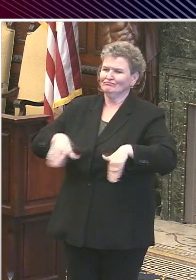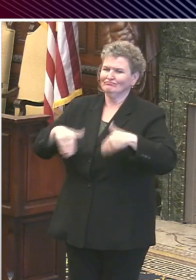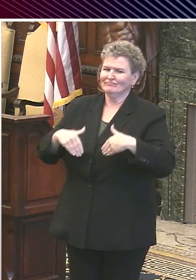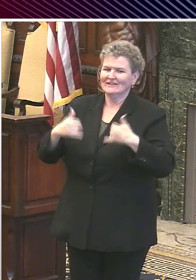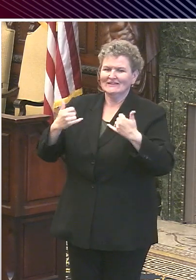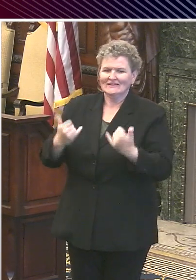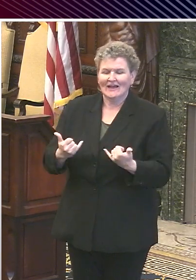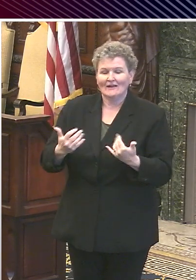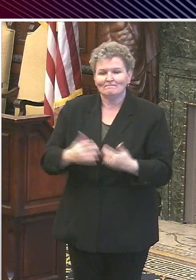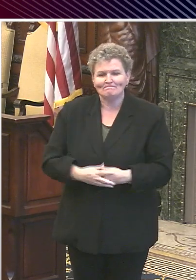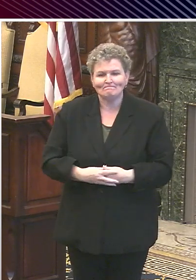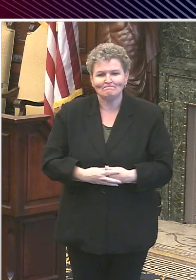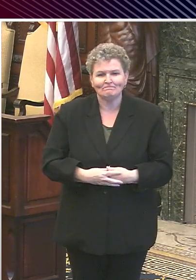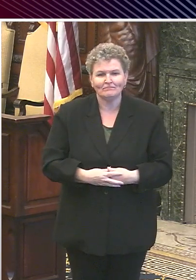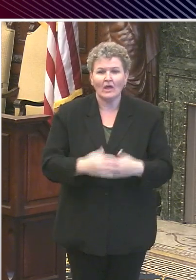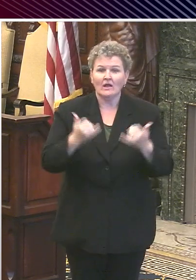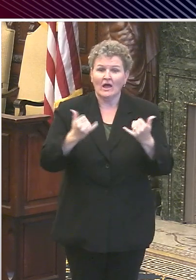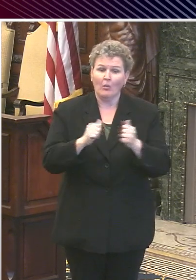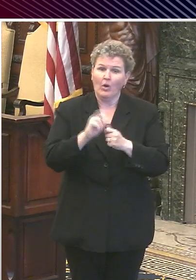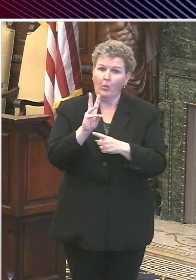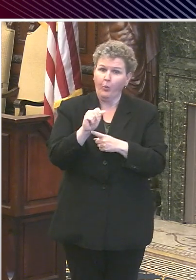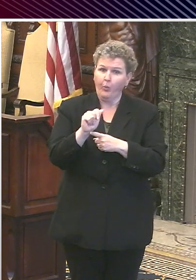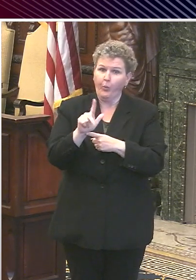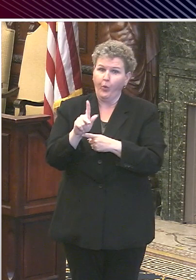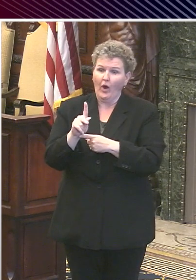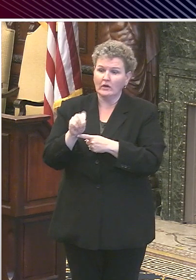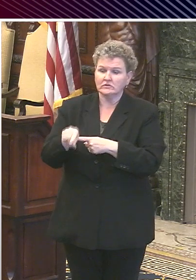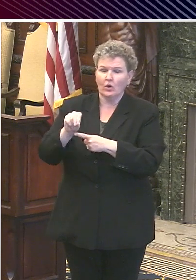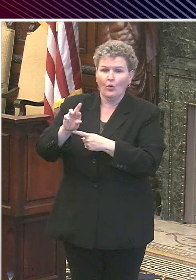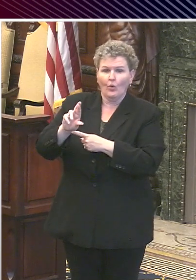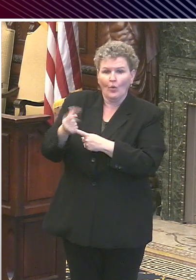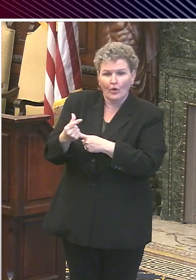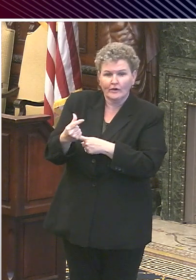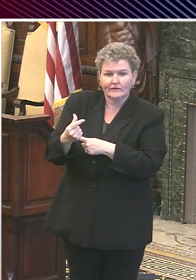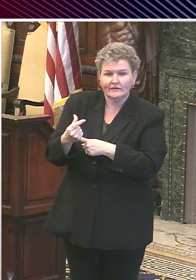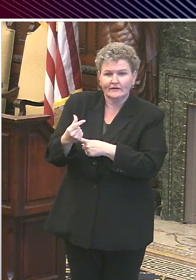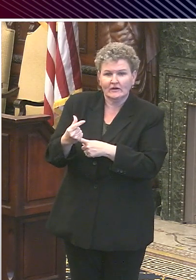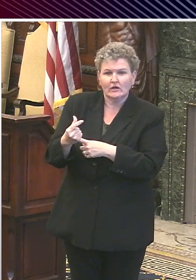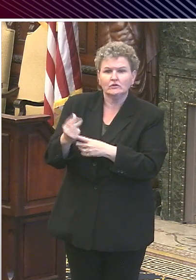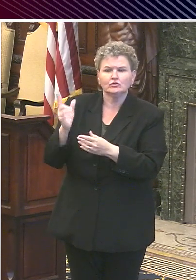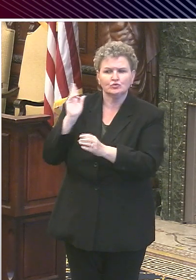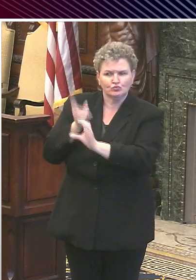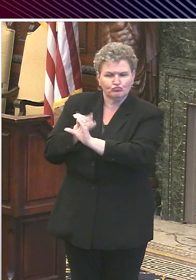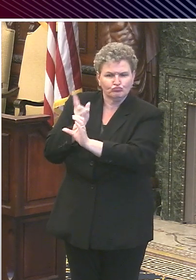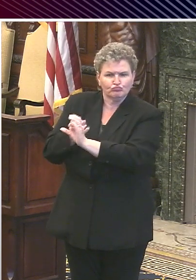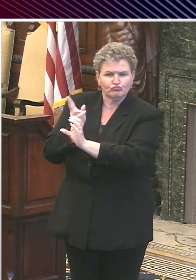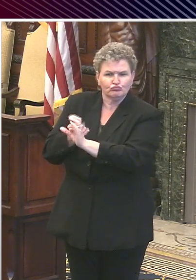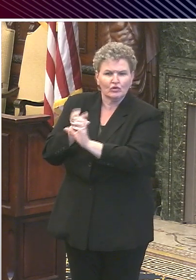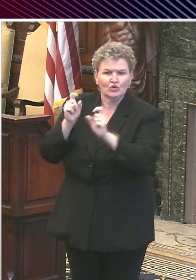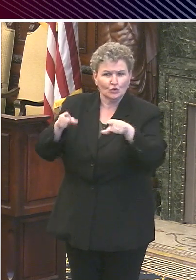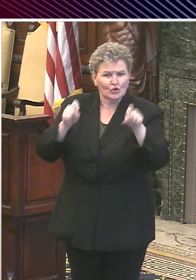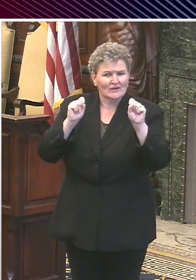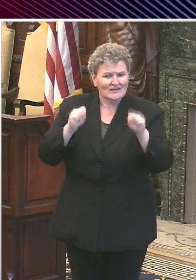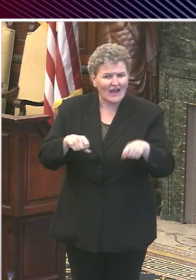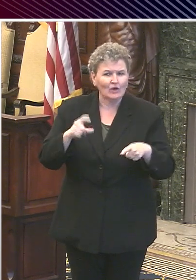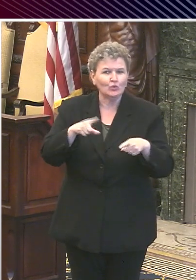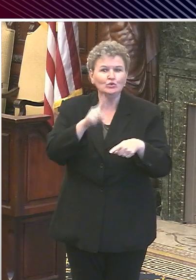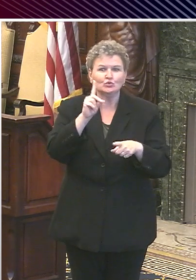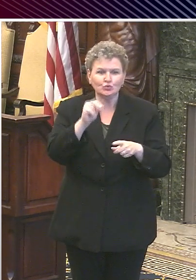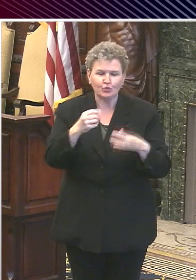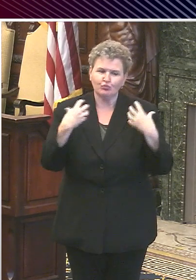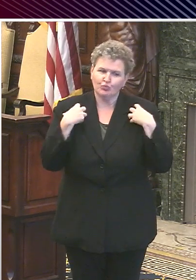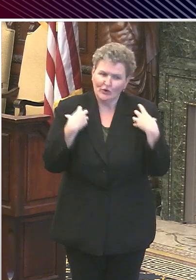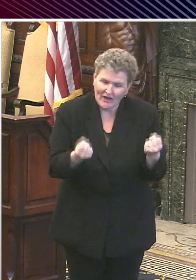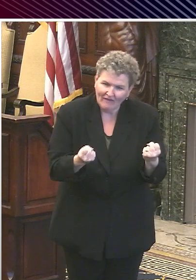recoverywalks.org for details of the walk and the other events throughout the month. Remember, people can and do recover from the disease of addiction,